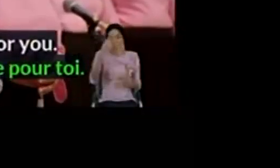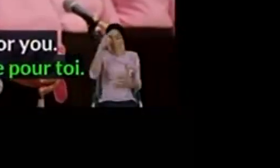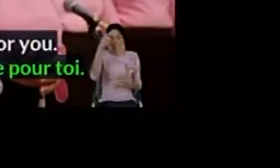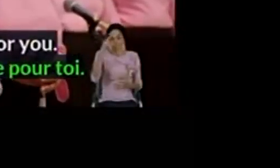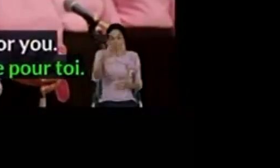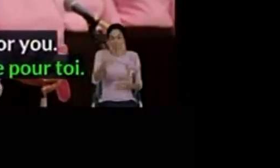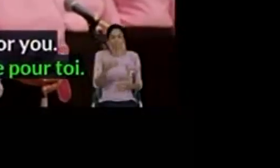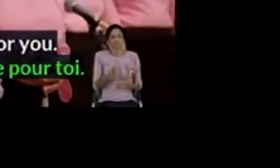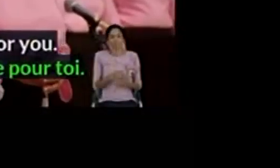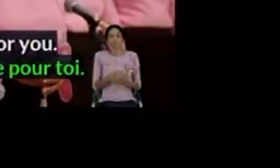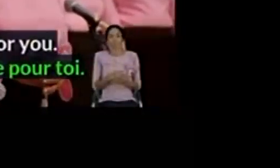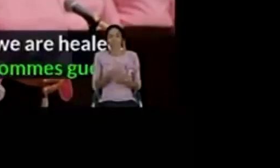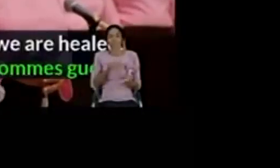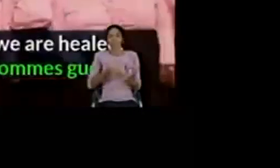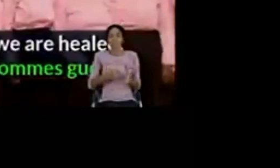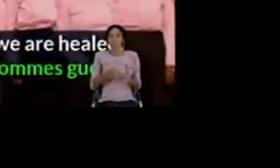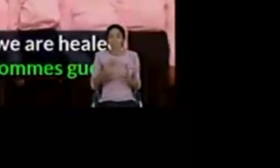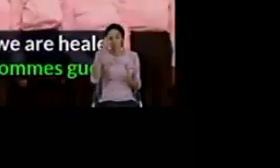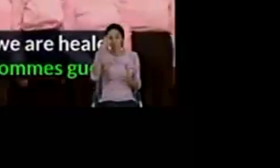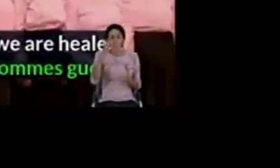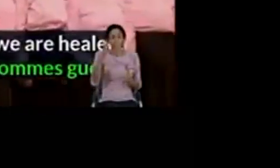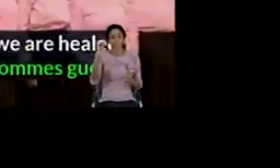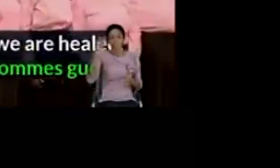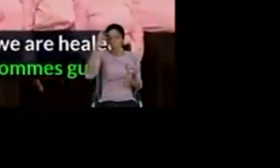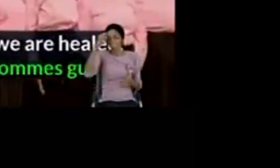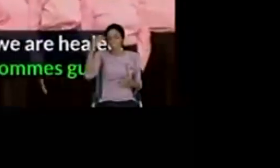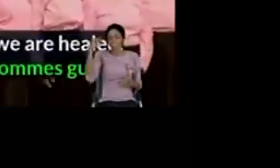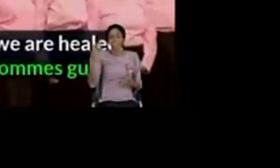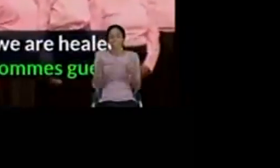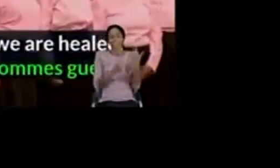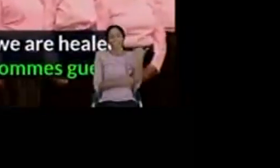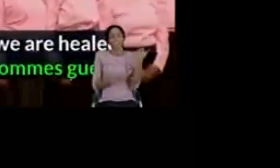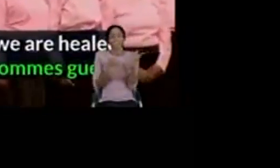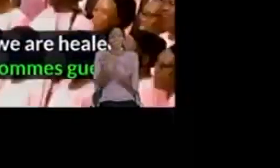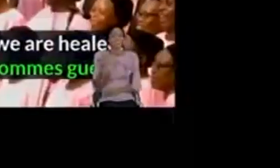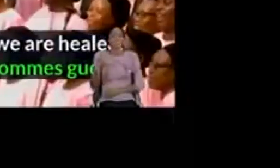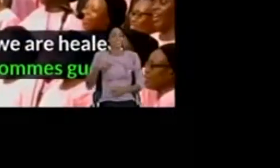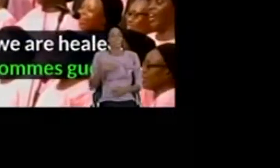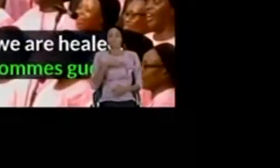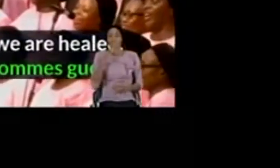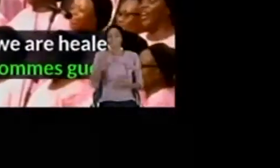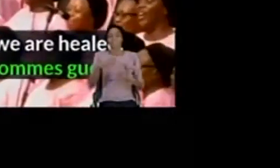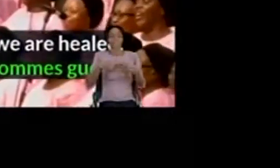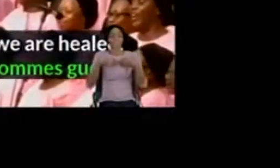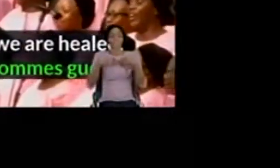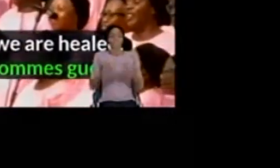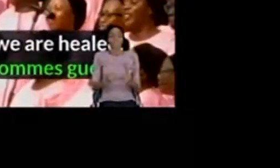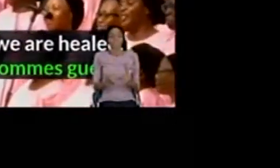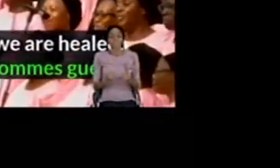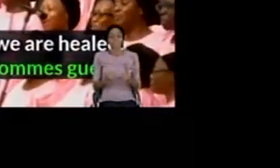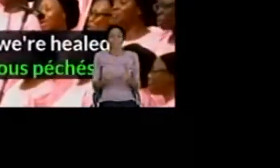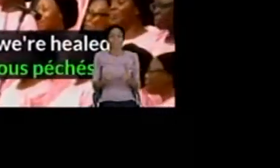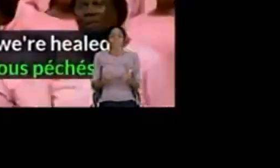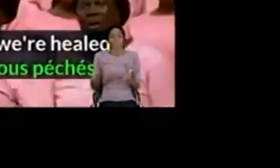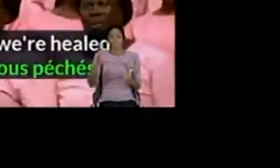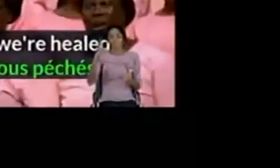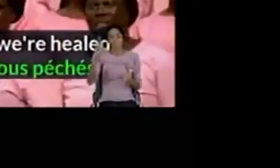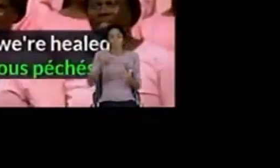for you. Are the raising from this man? We are here. Yeah.